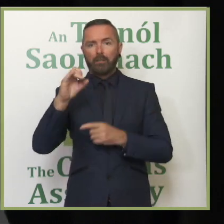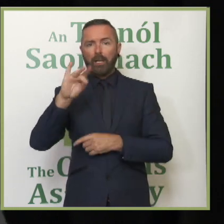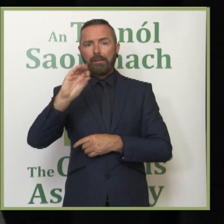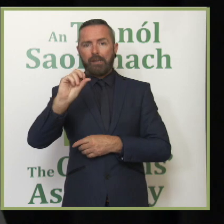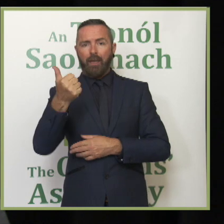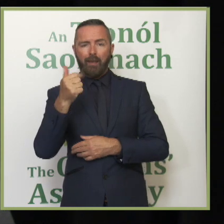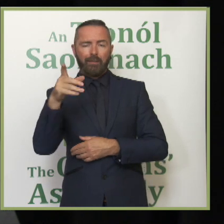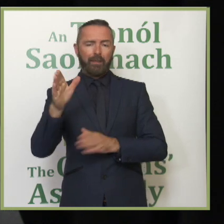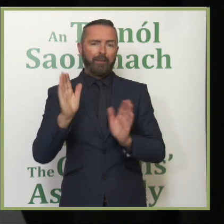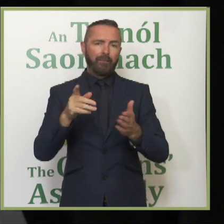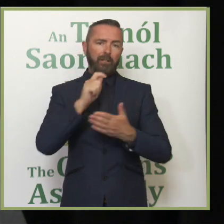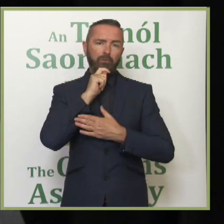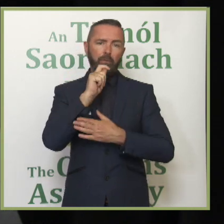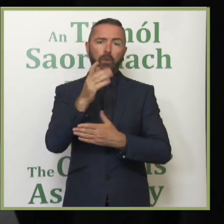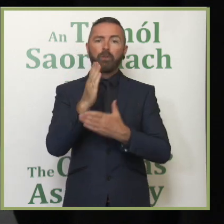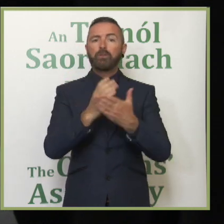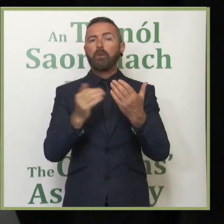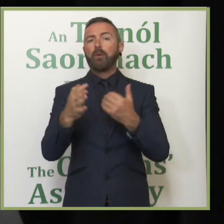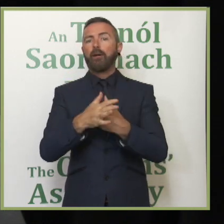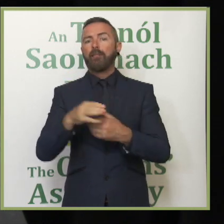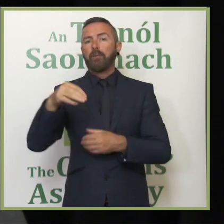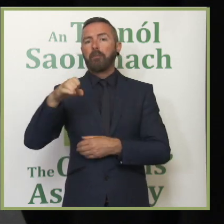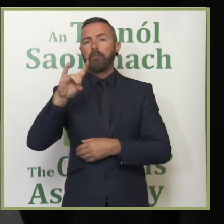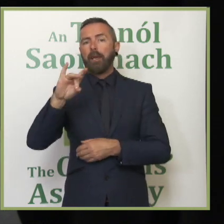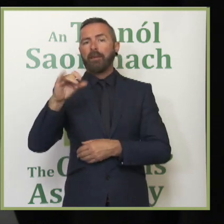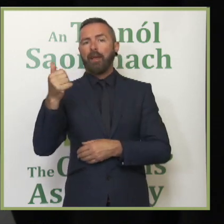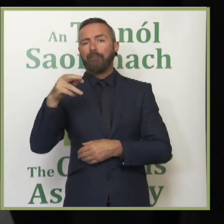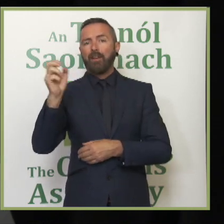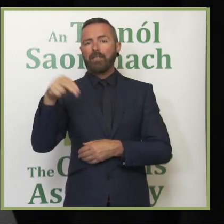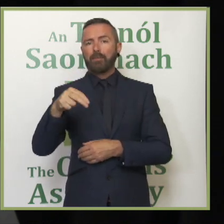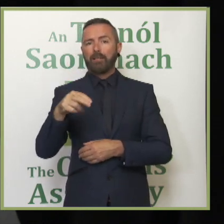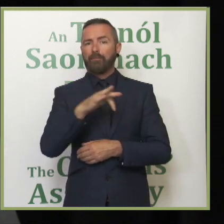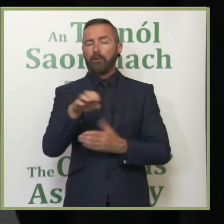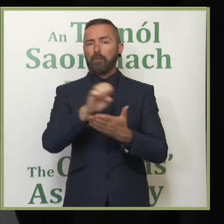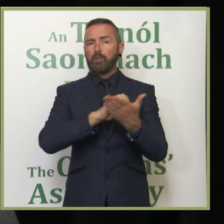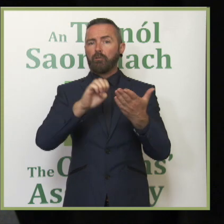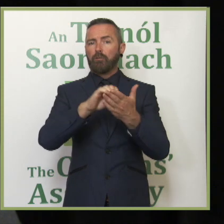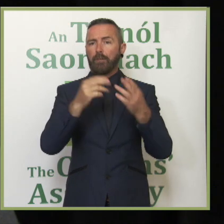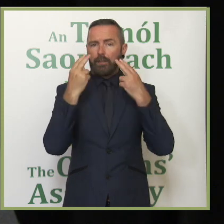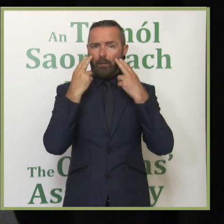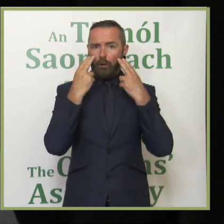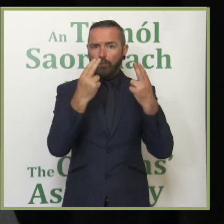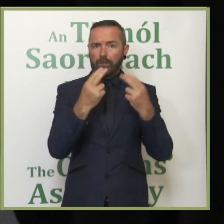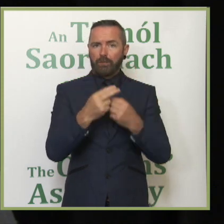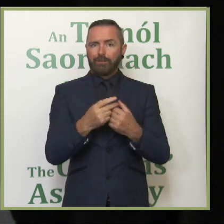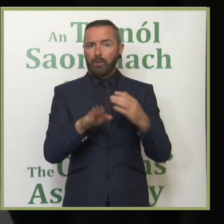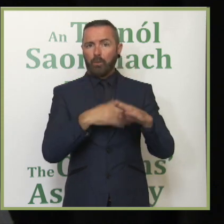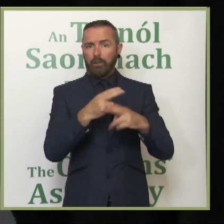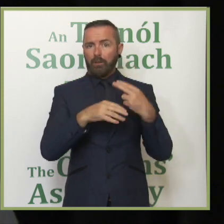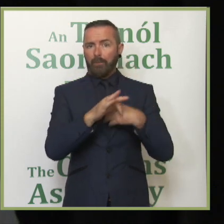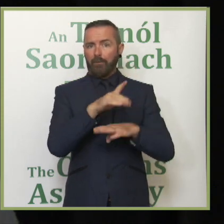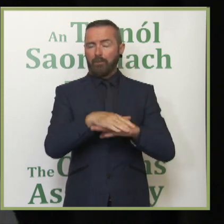do report that some of the methamphetamine that they are now seizing is of European origin, which is a